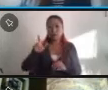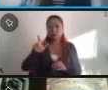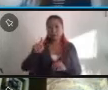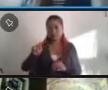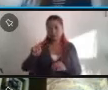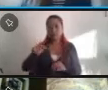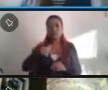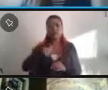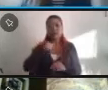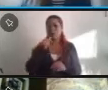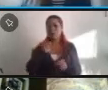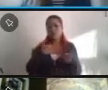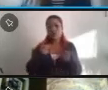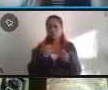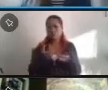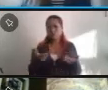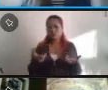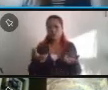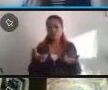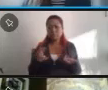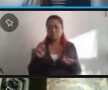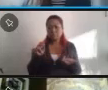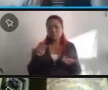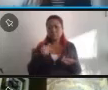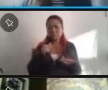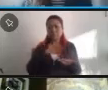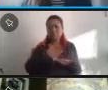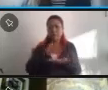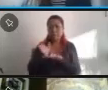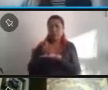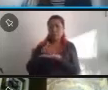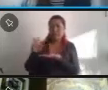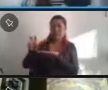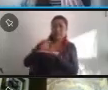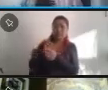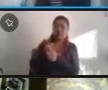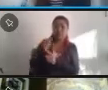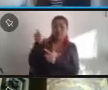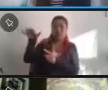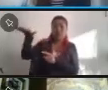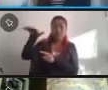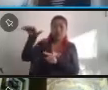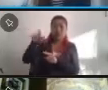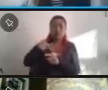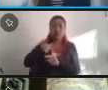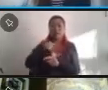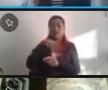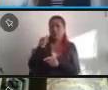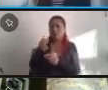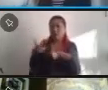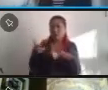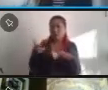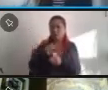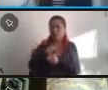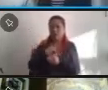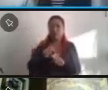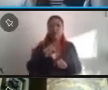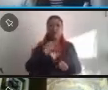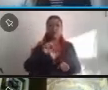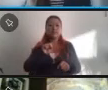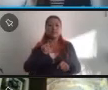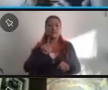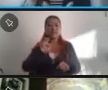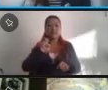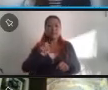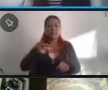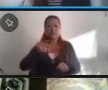control resources in a way. I get my budget from somebody else. So I'm not the resource side. Steve Platt is also on there. And